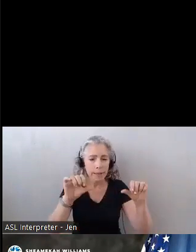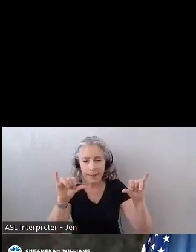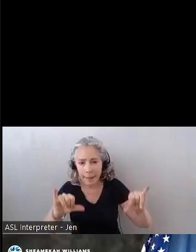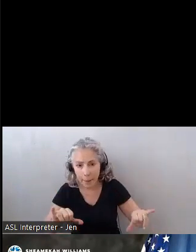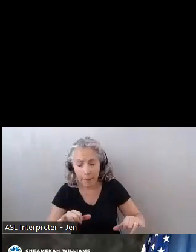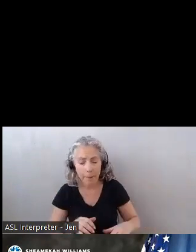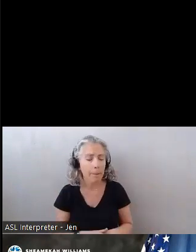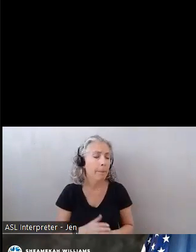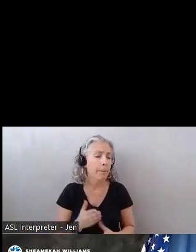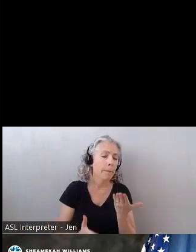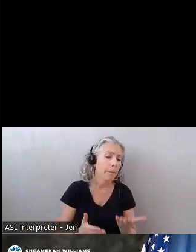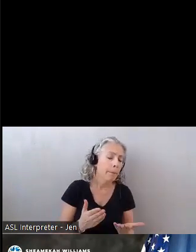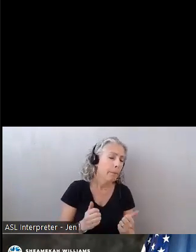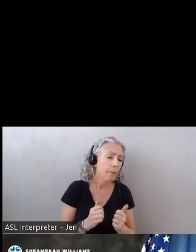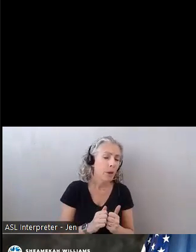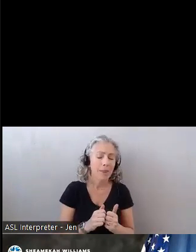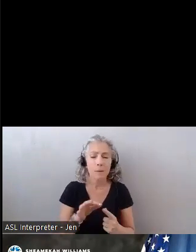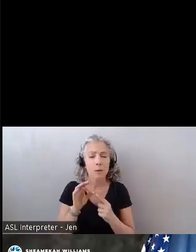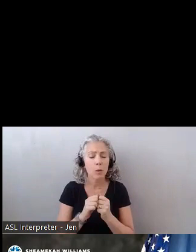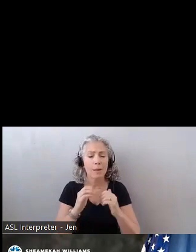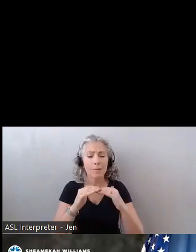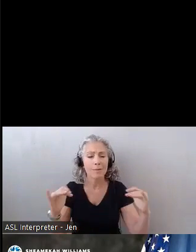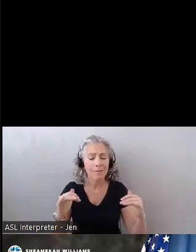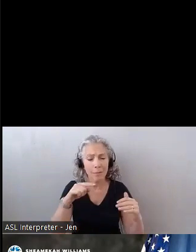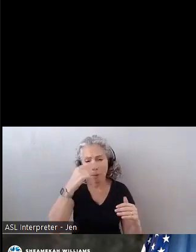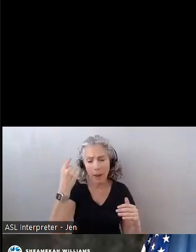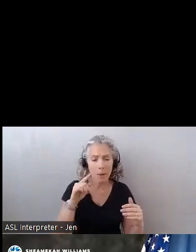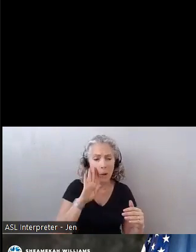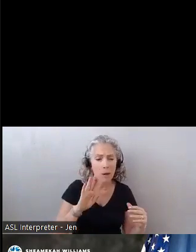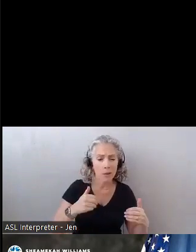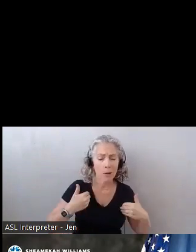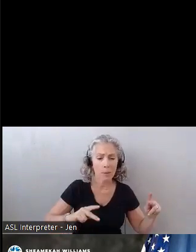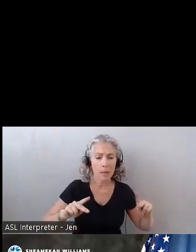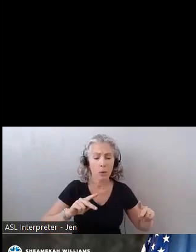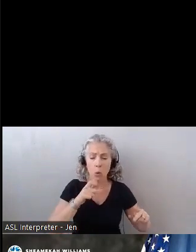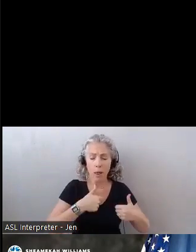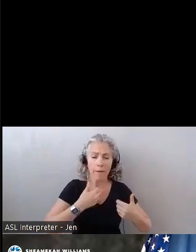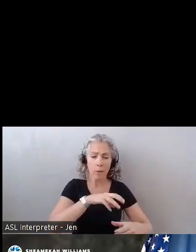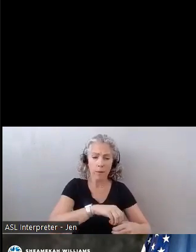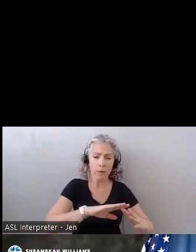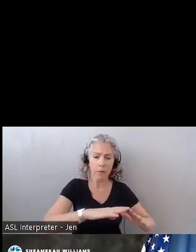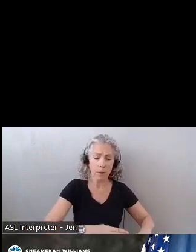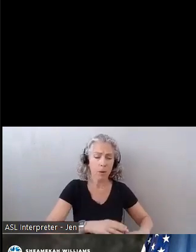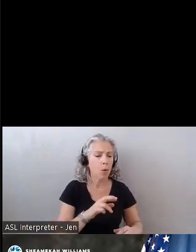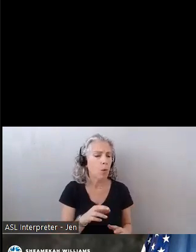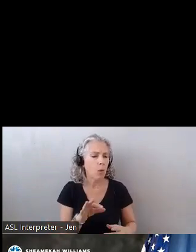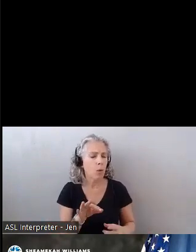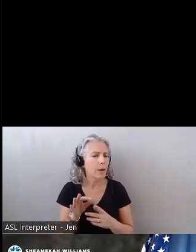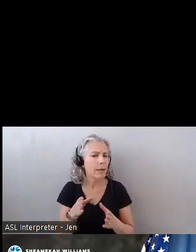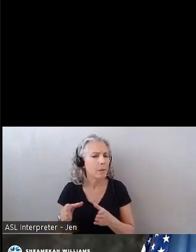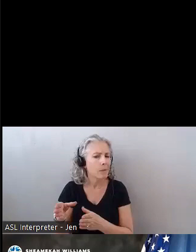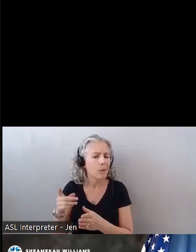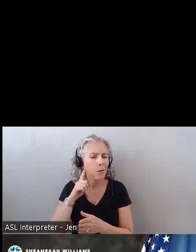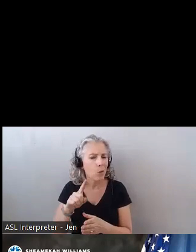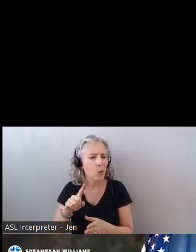with specific diverse communities like Black and Brown young people that are in the community, or really creating pathways for juvenile